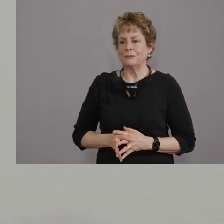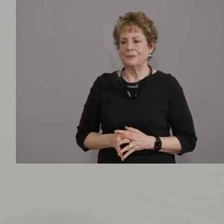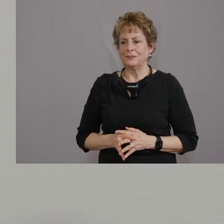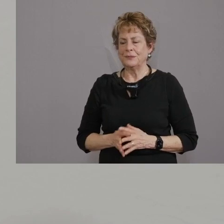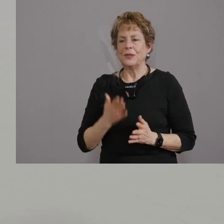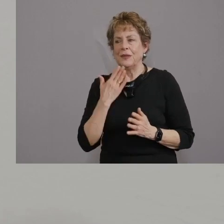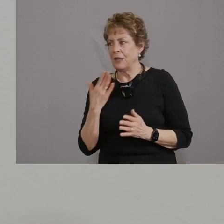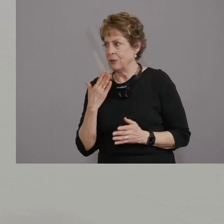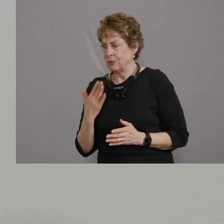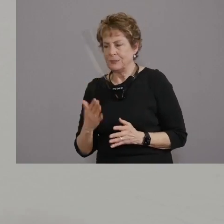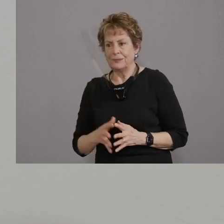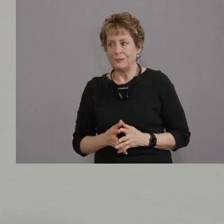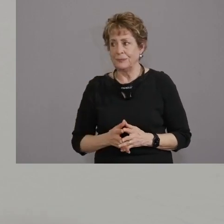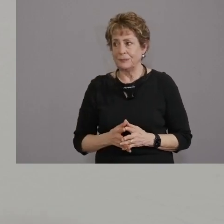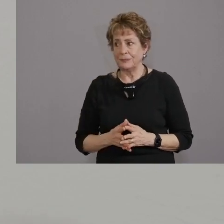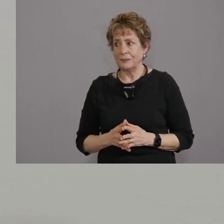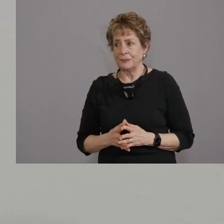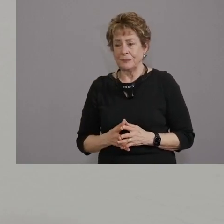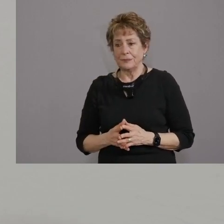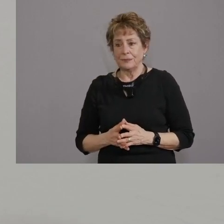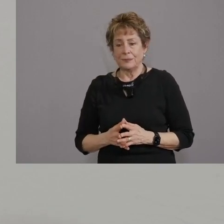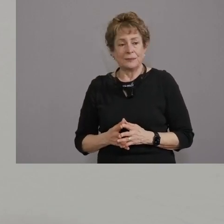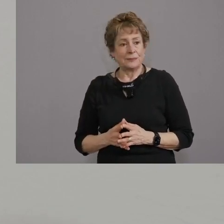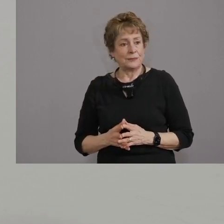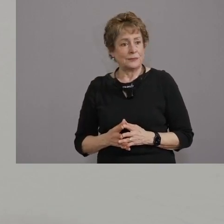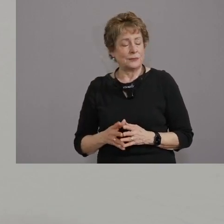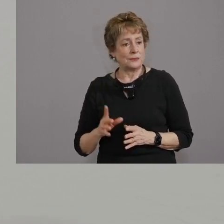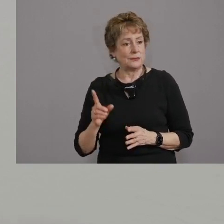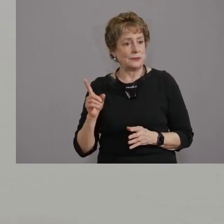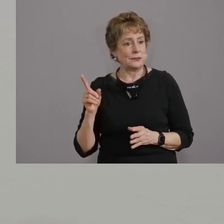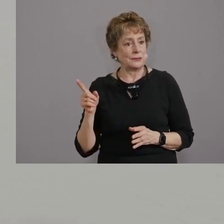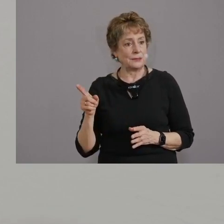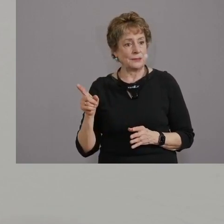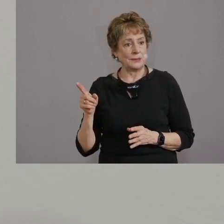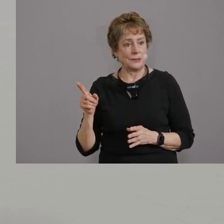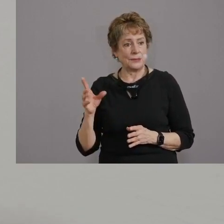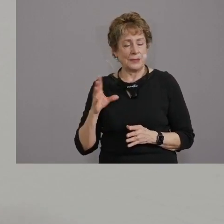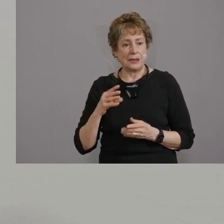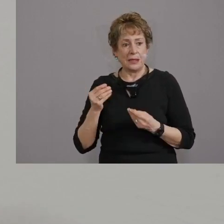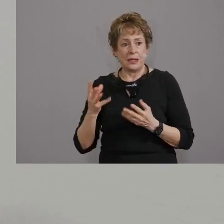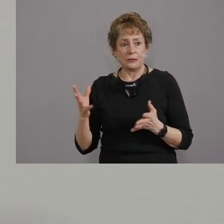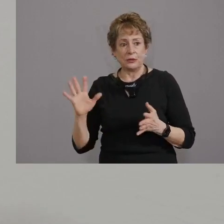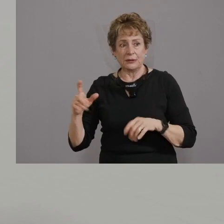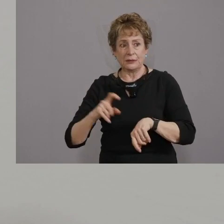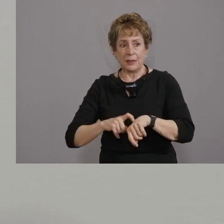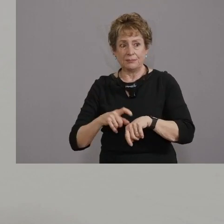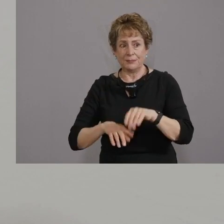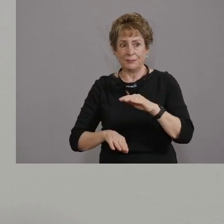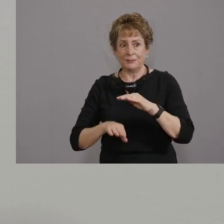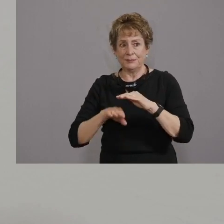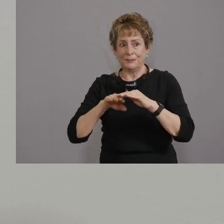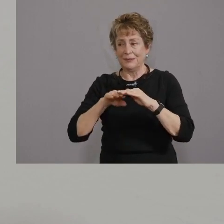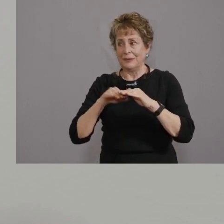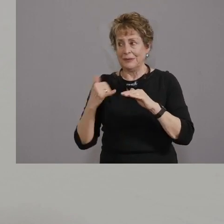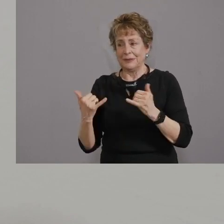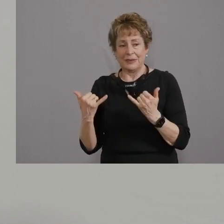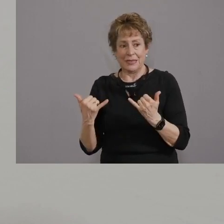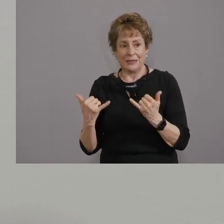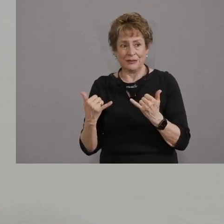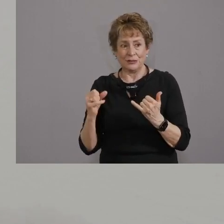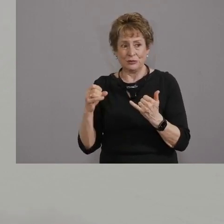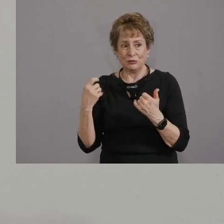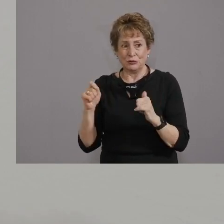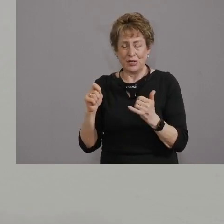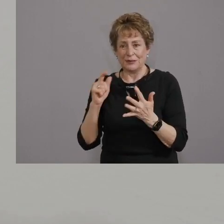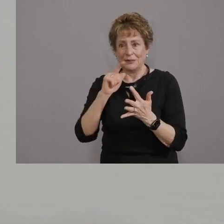that Dr. Chris, we appreciate the questions. Dr. Chris' time is a little limited today, so if we're going to get through everyone, if there's a chance you can tighten up the questions,